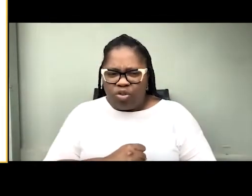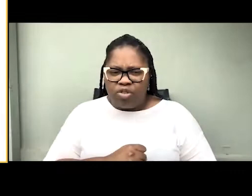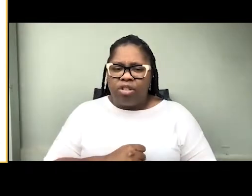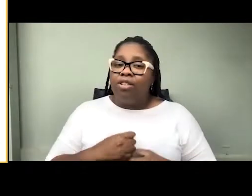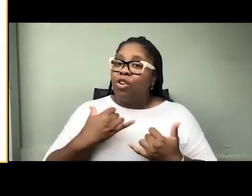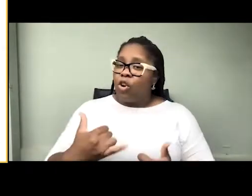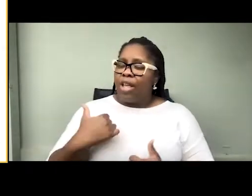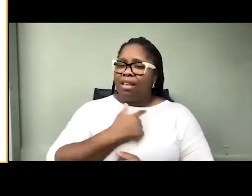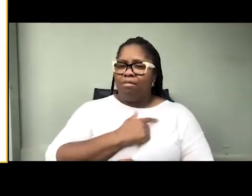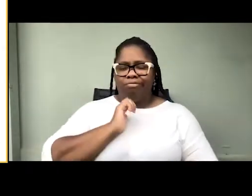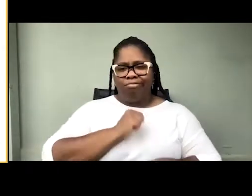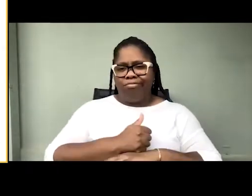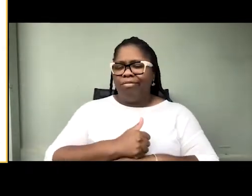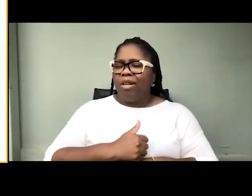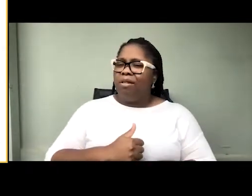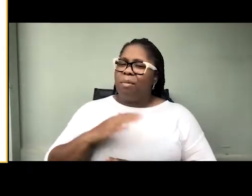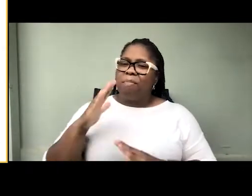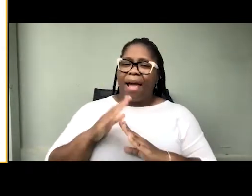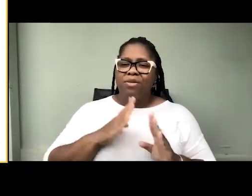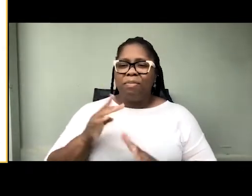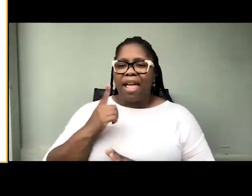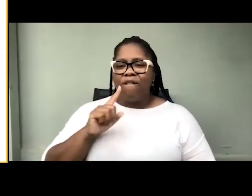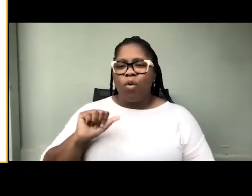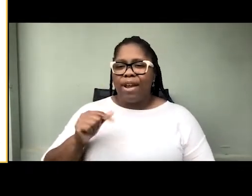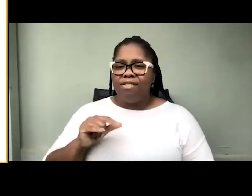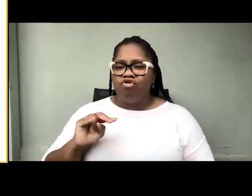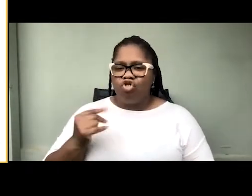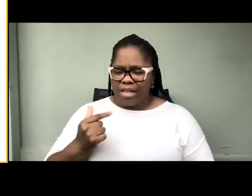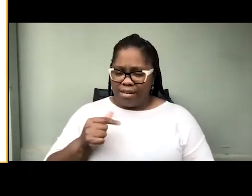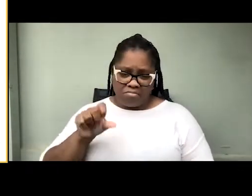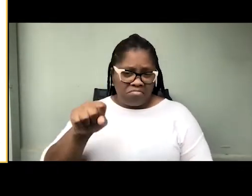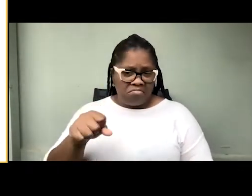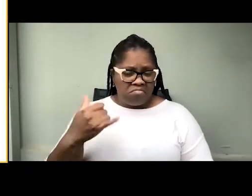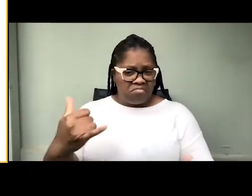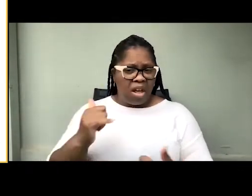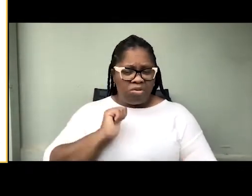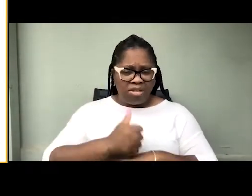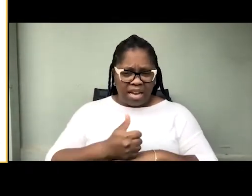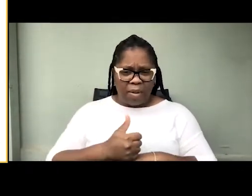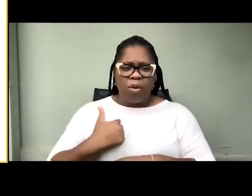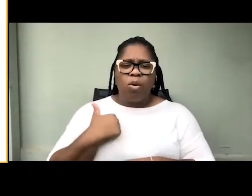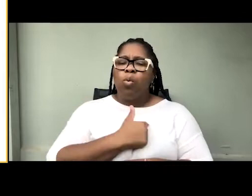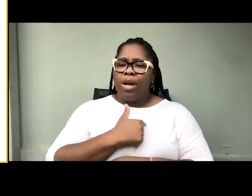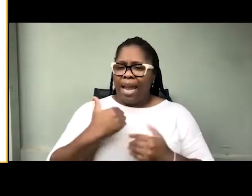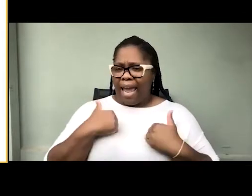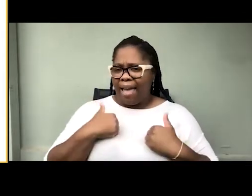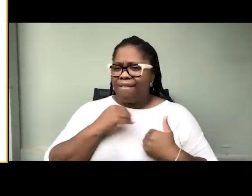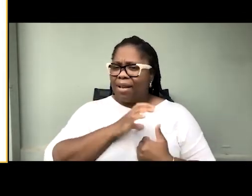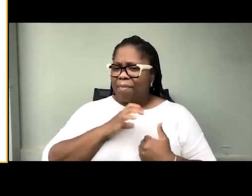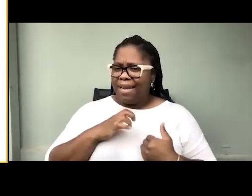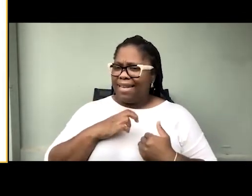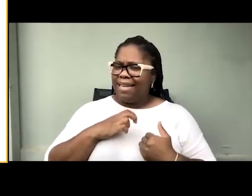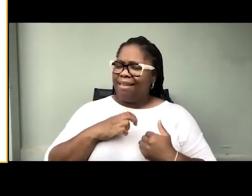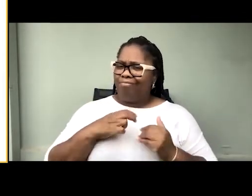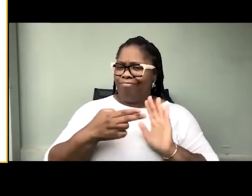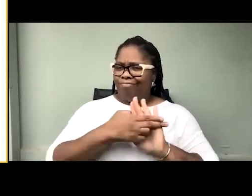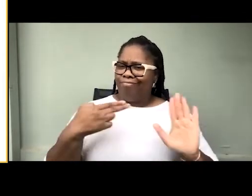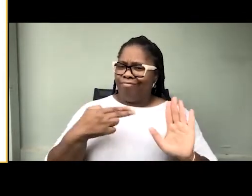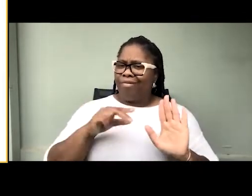currently implementing the master plan for aging. And so we do have a committee we call the Impact Committee, who